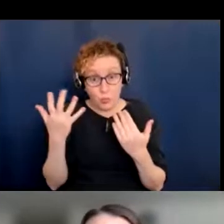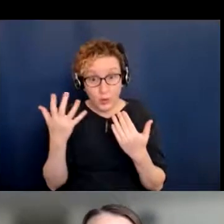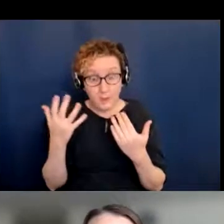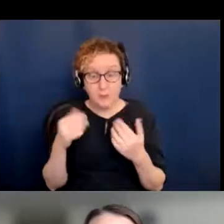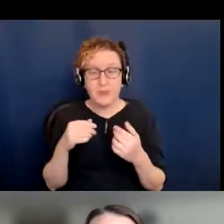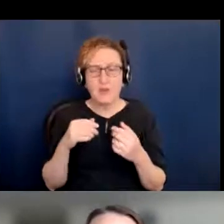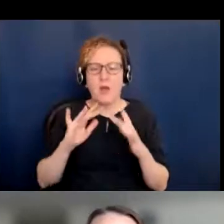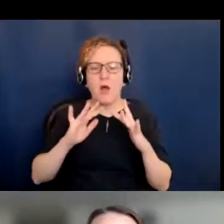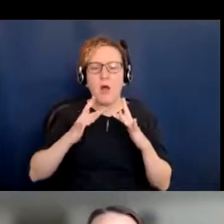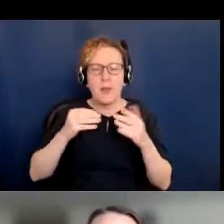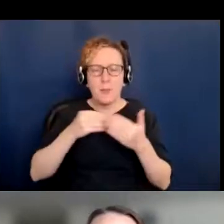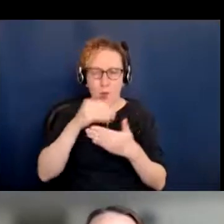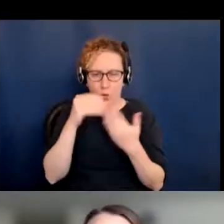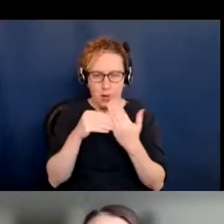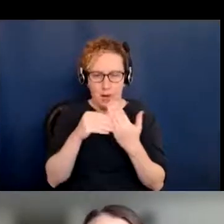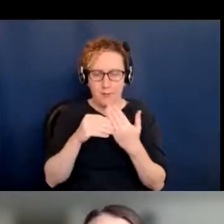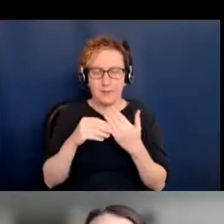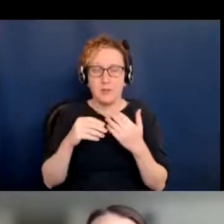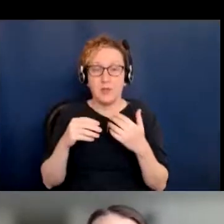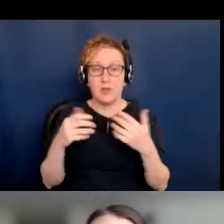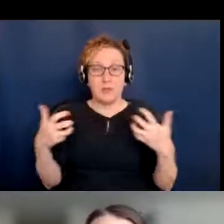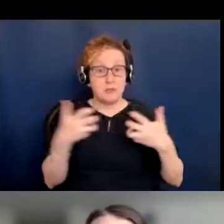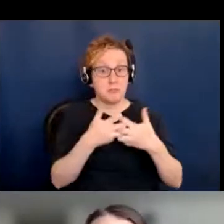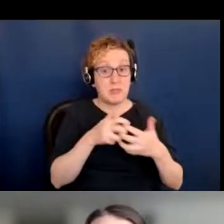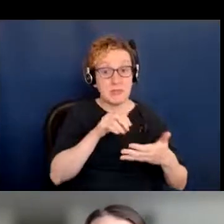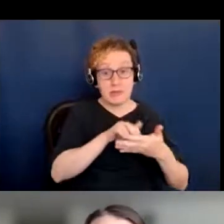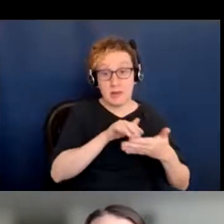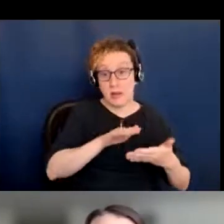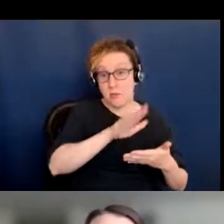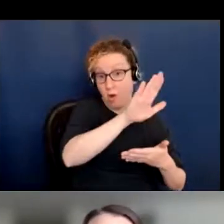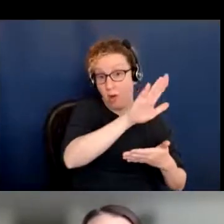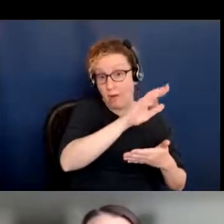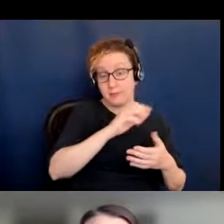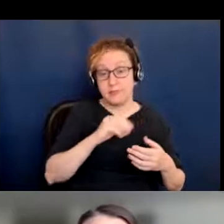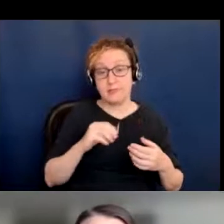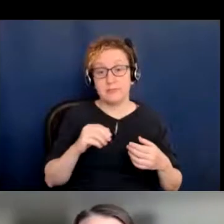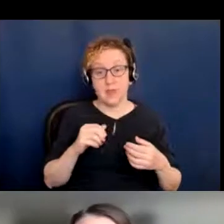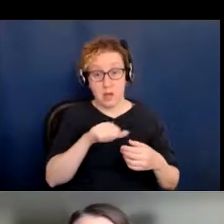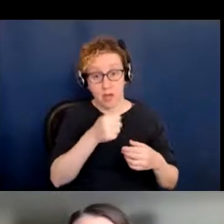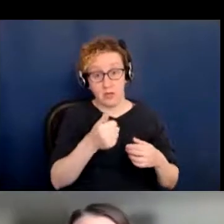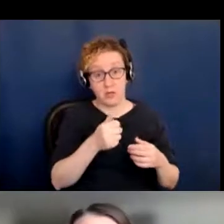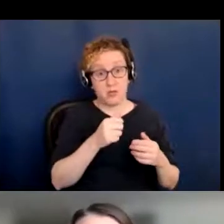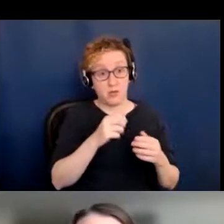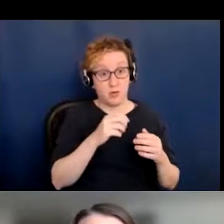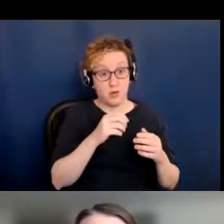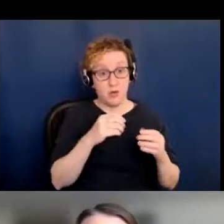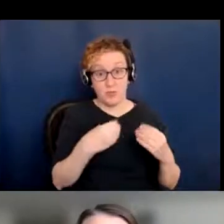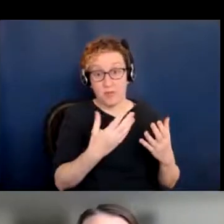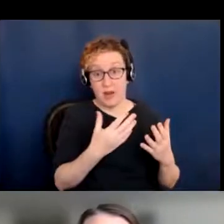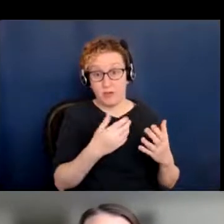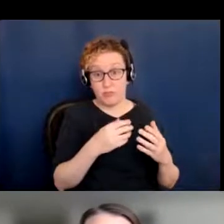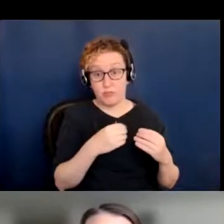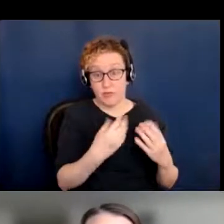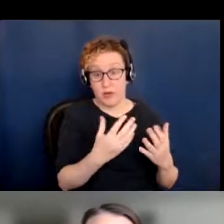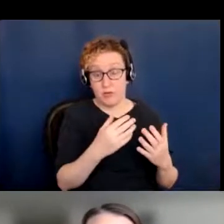abroad programs, both with AFS and with other providers. So you can go to the next slide, please.